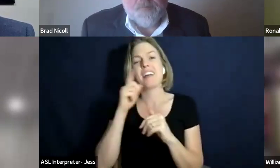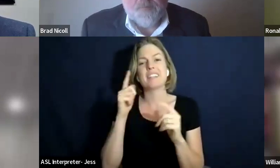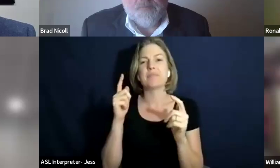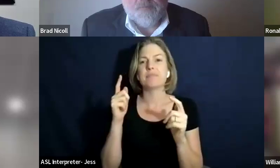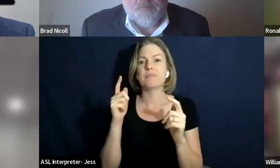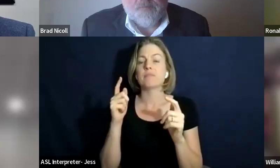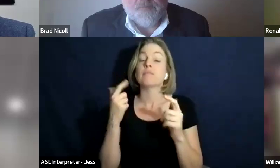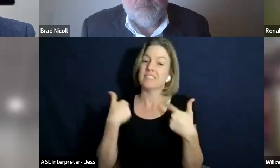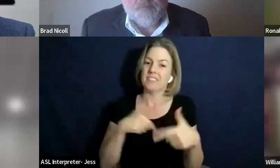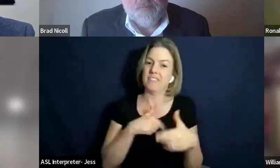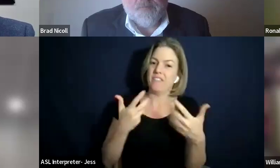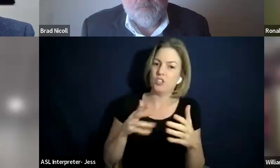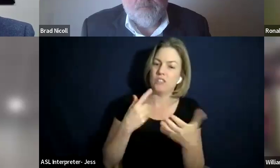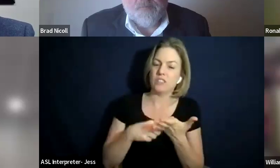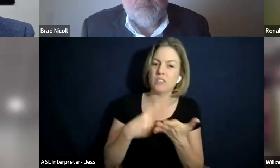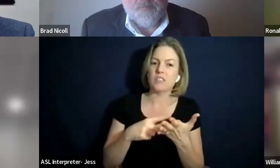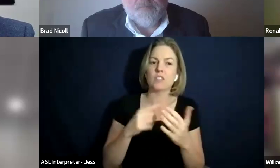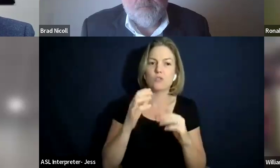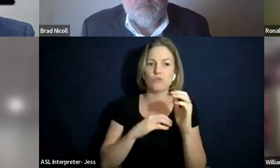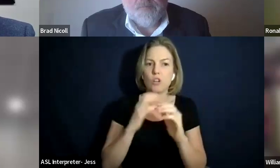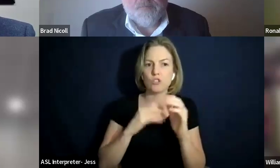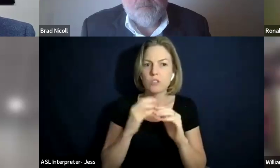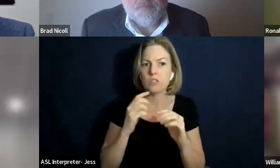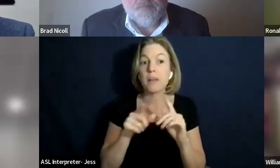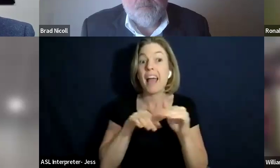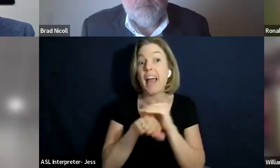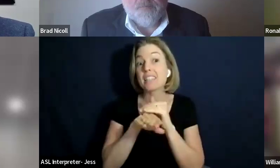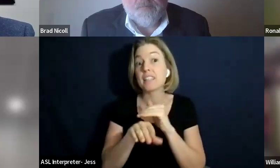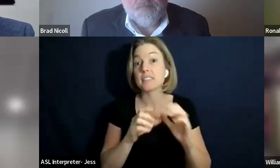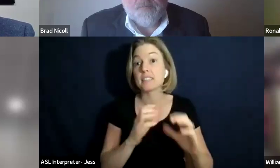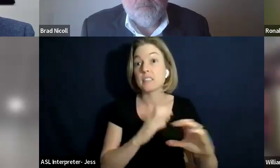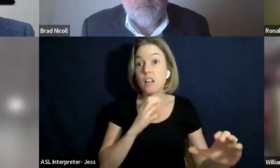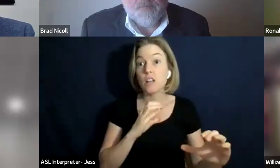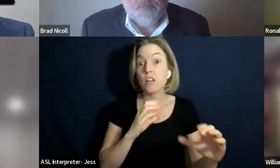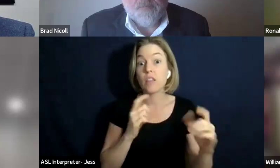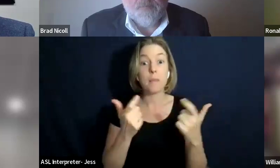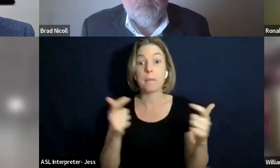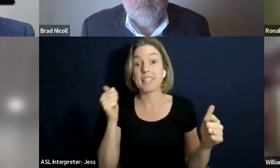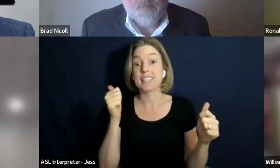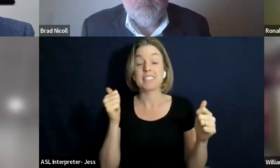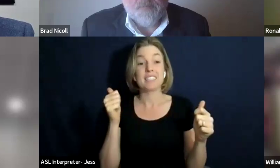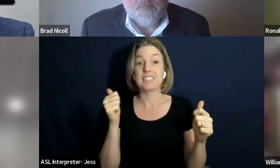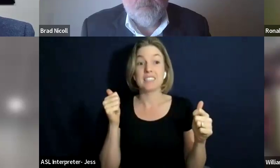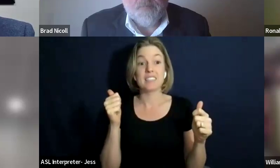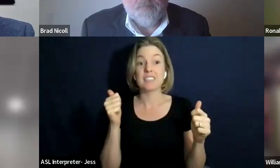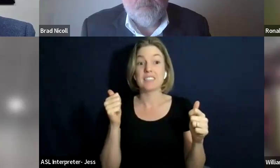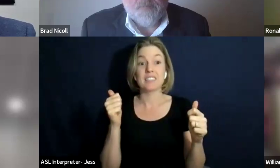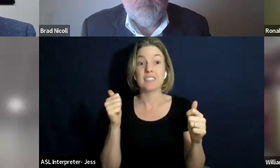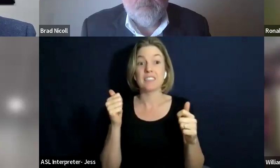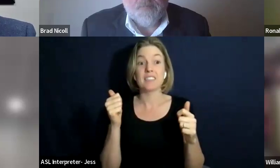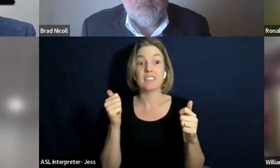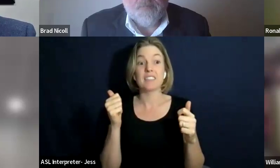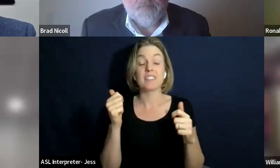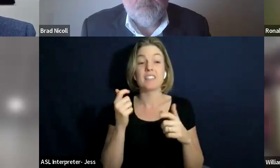about construction timeline and so forth, but in terms of an access tunnel, the biggest non-starter operationally is that they park the